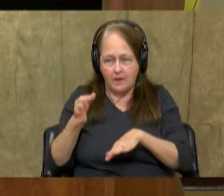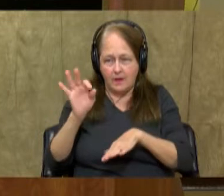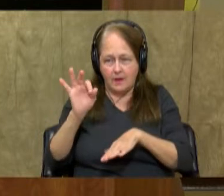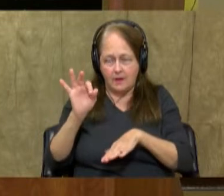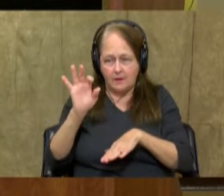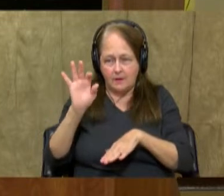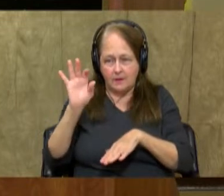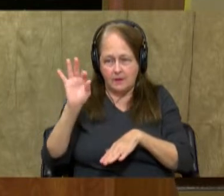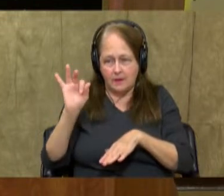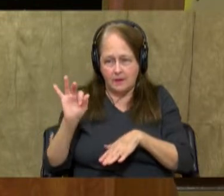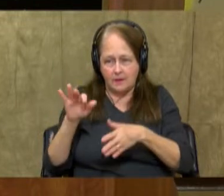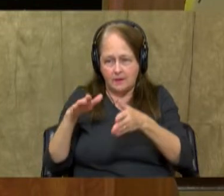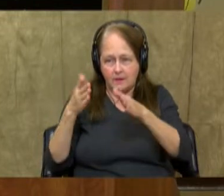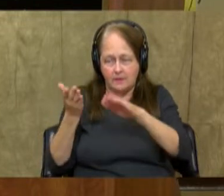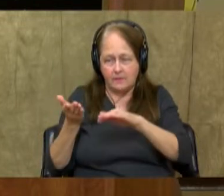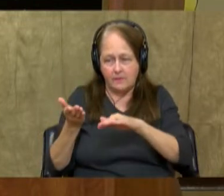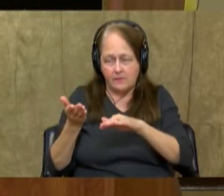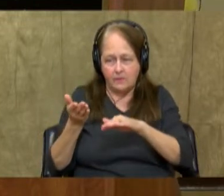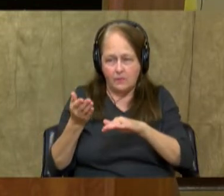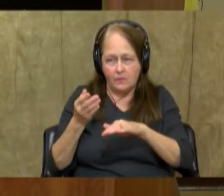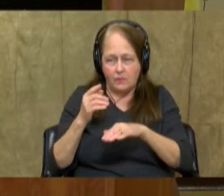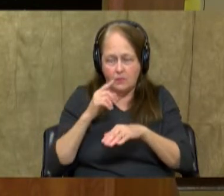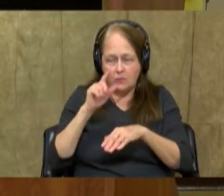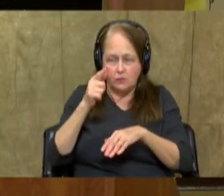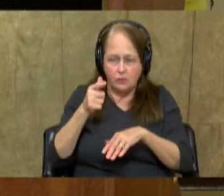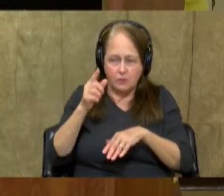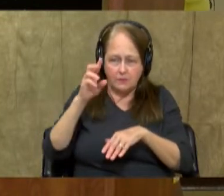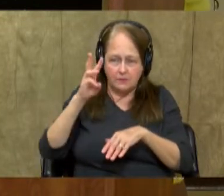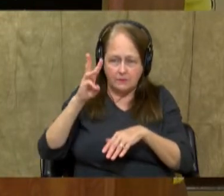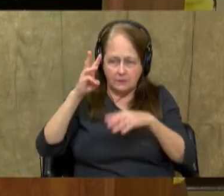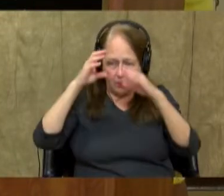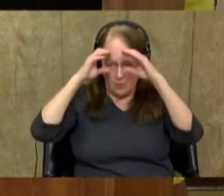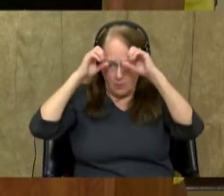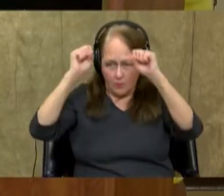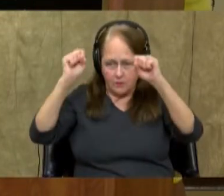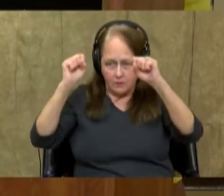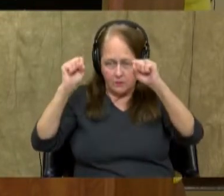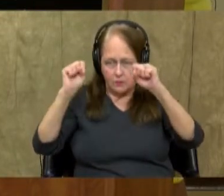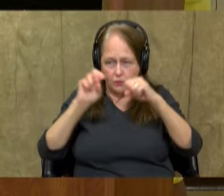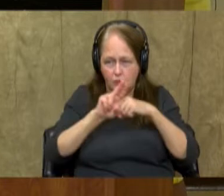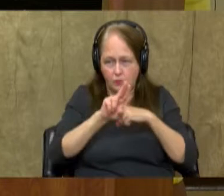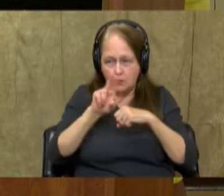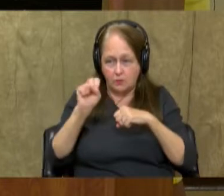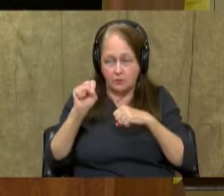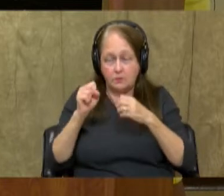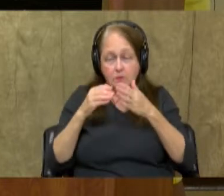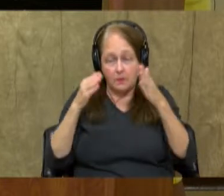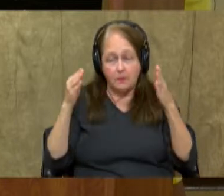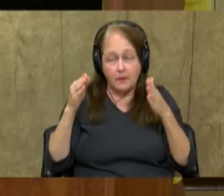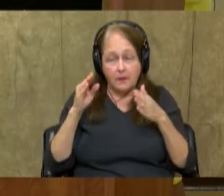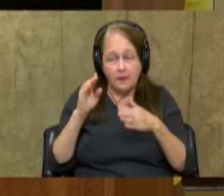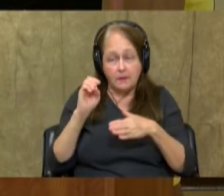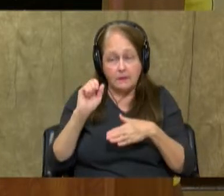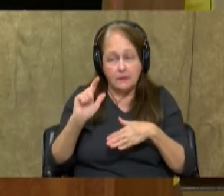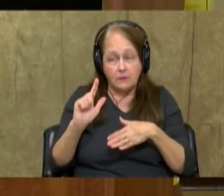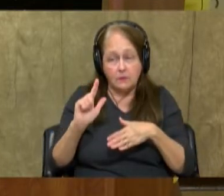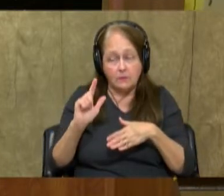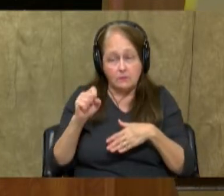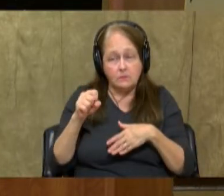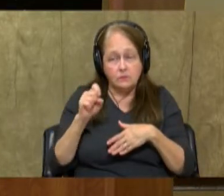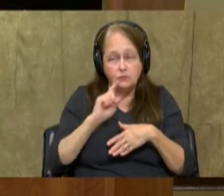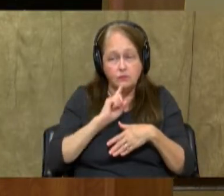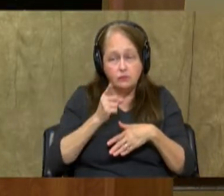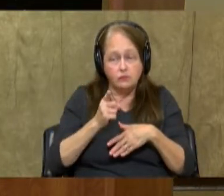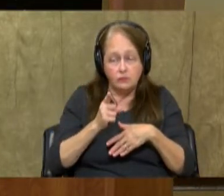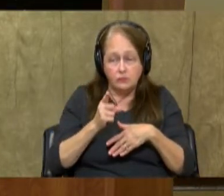1919. It also stated that he was the 26th president of the United States. That's a big deal. Now, due